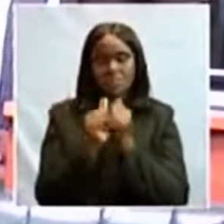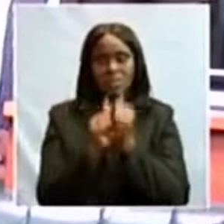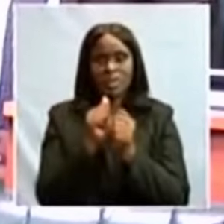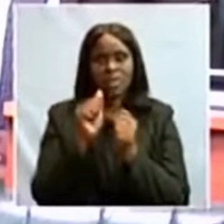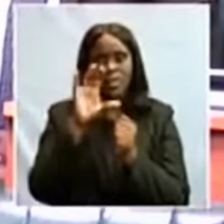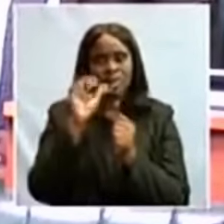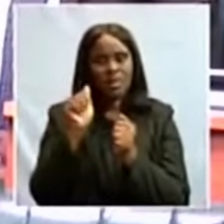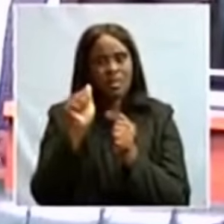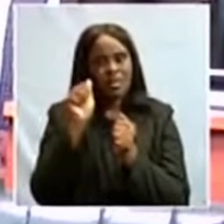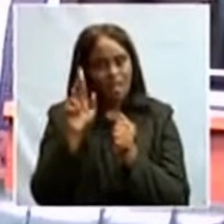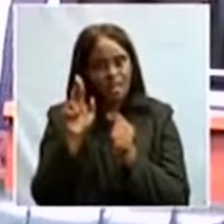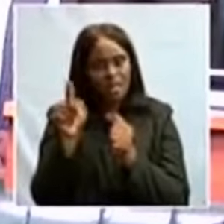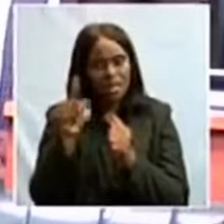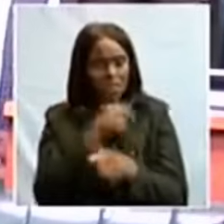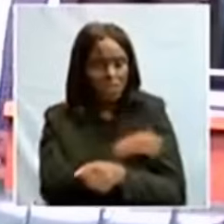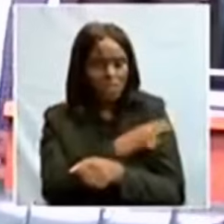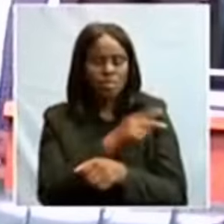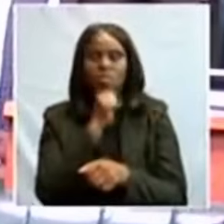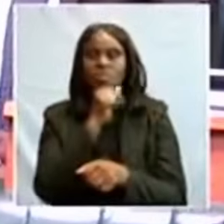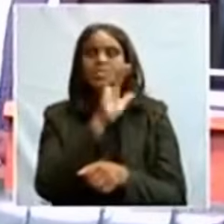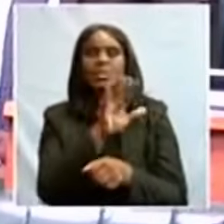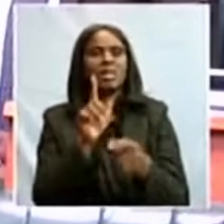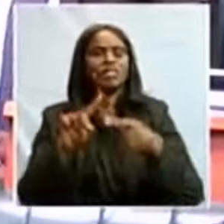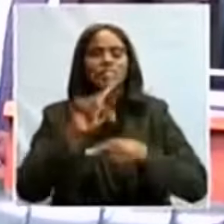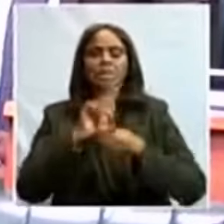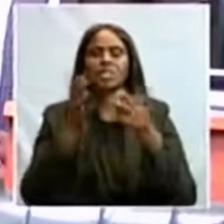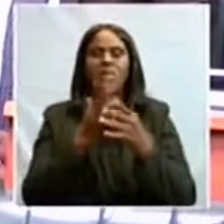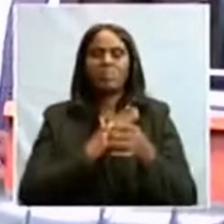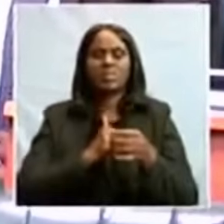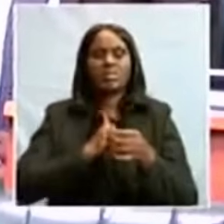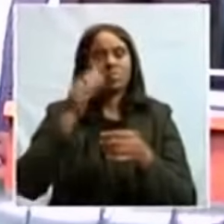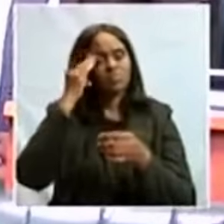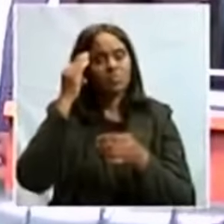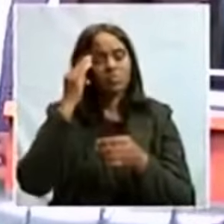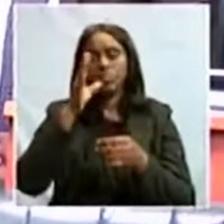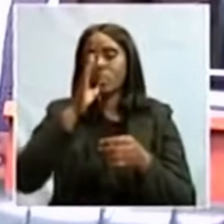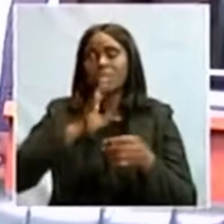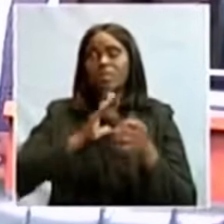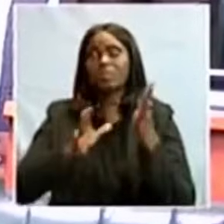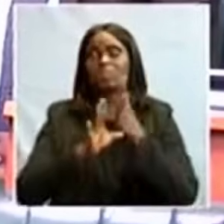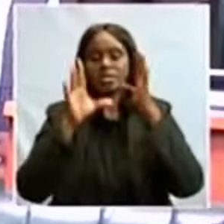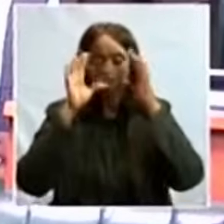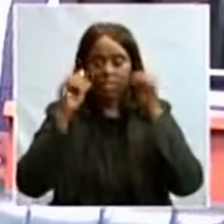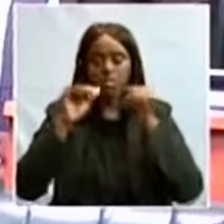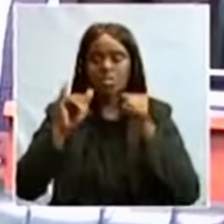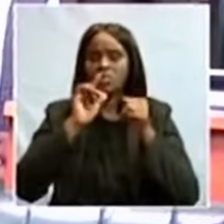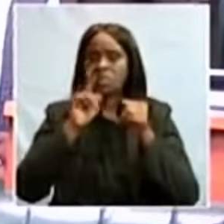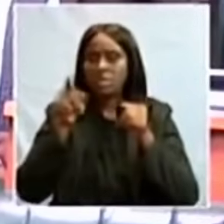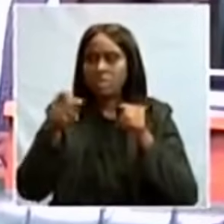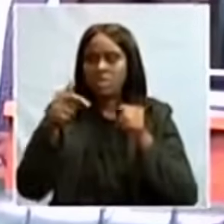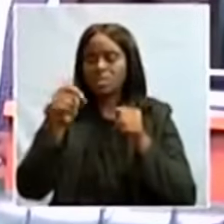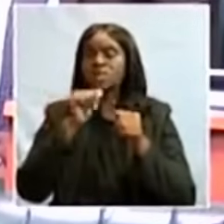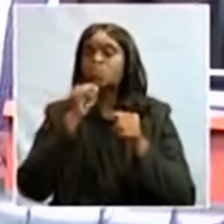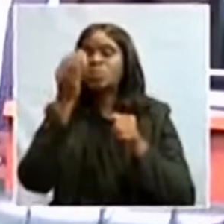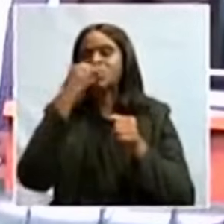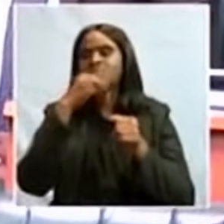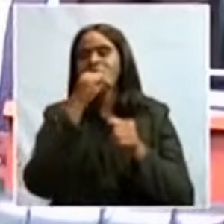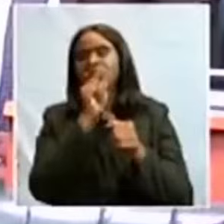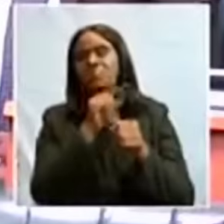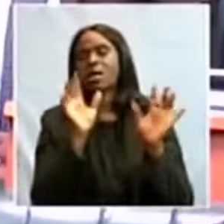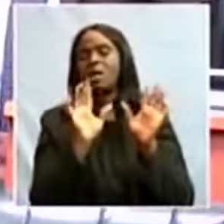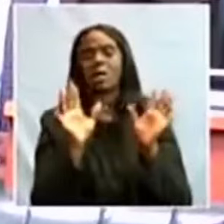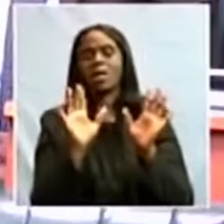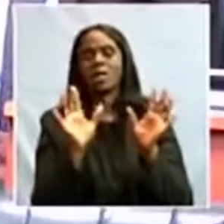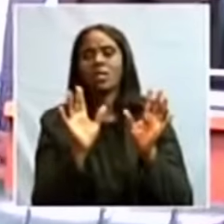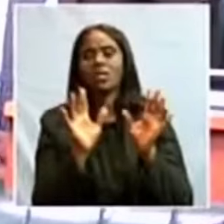is not existent as we speak today. I know, Madam Vice President, that Imweta Muliamo.